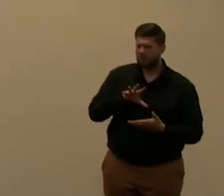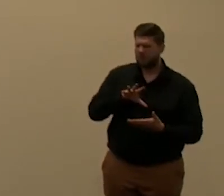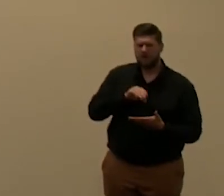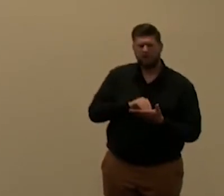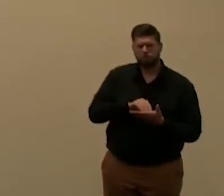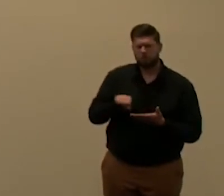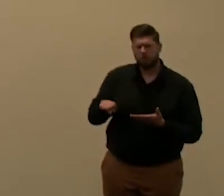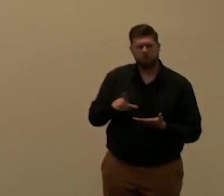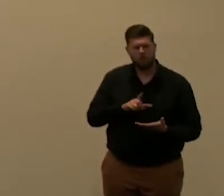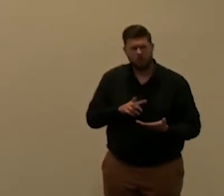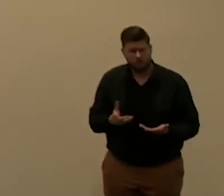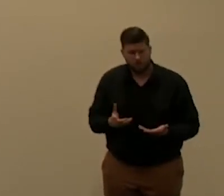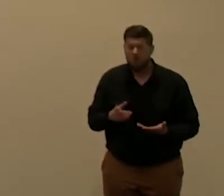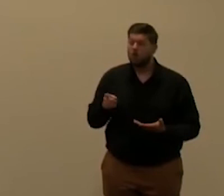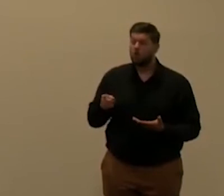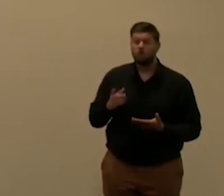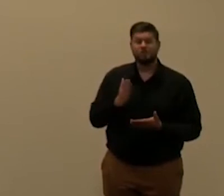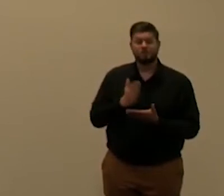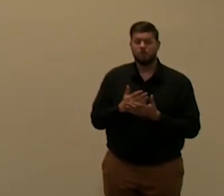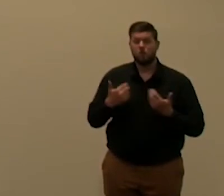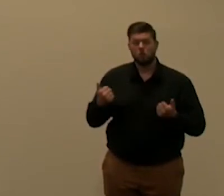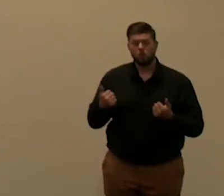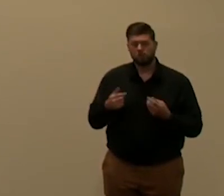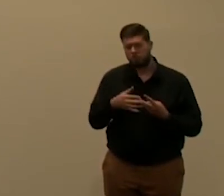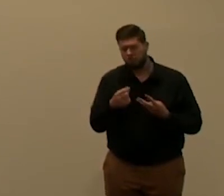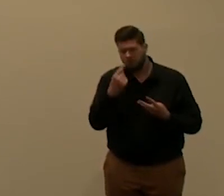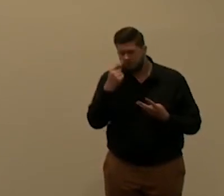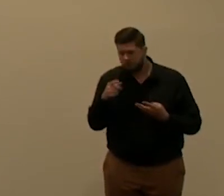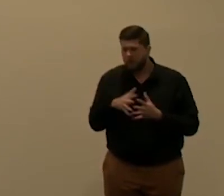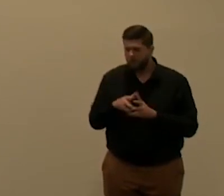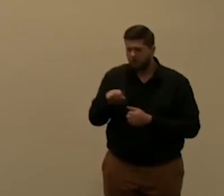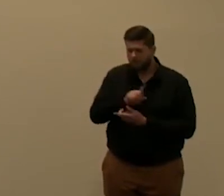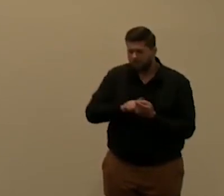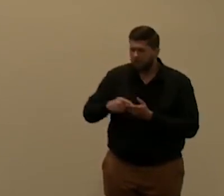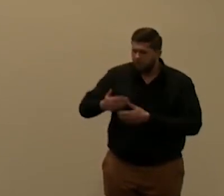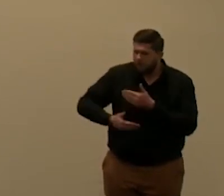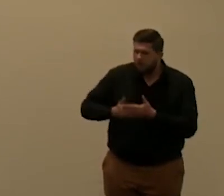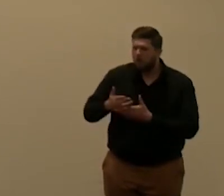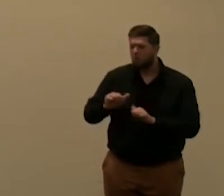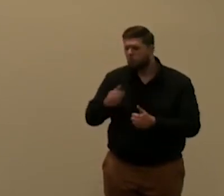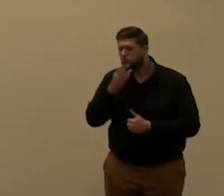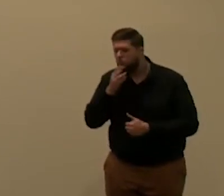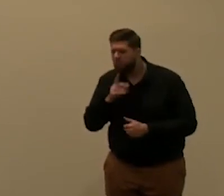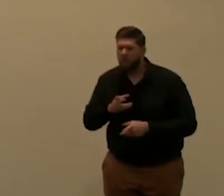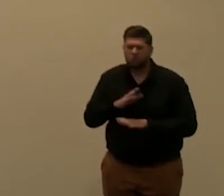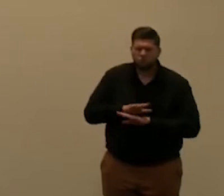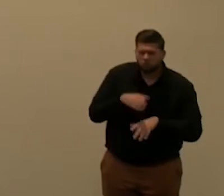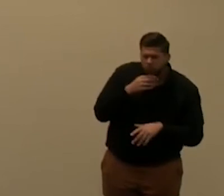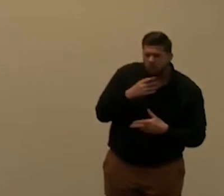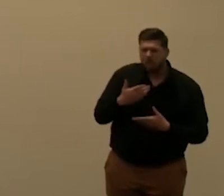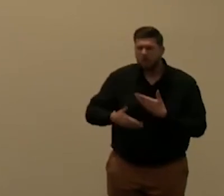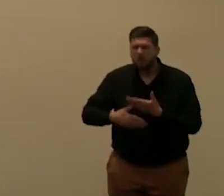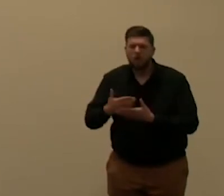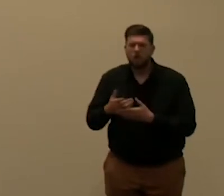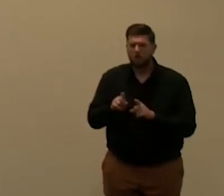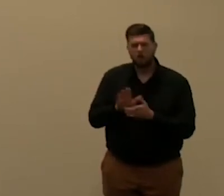Because it's definitely a good indicator of how your meeting culture is. So it will help you make meetings